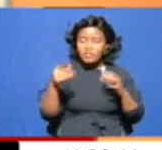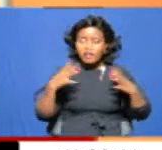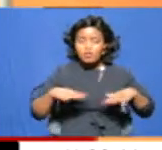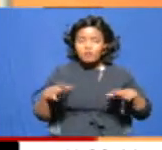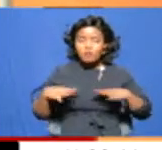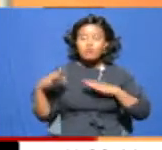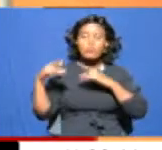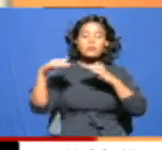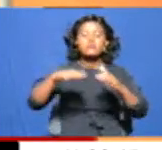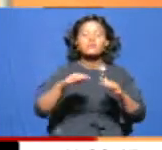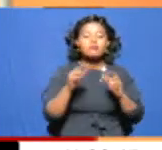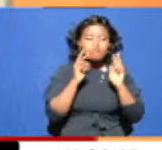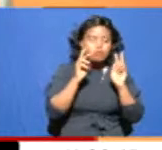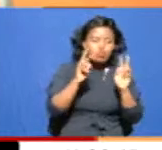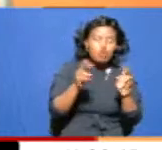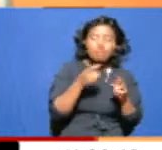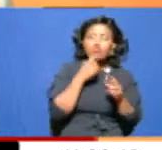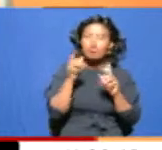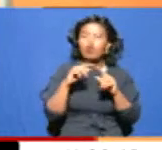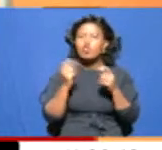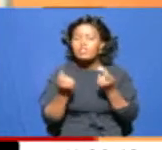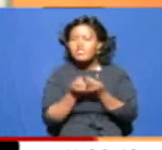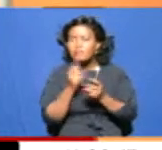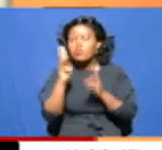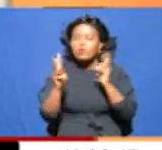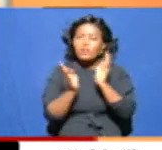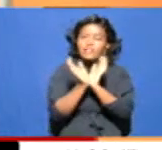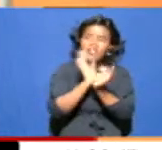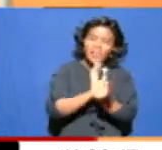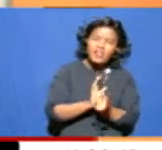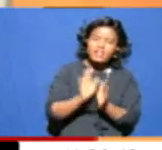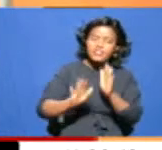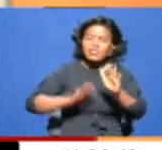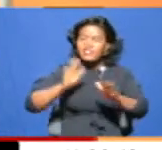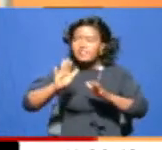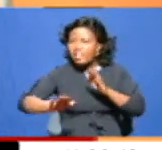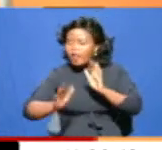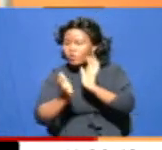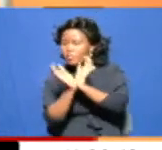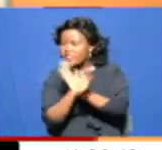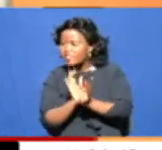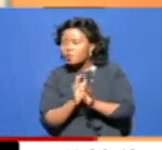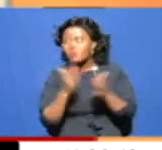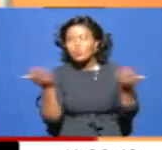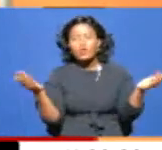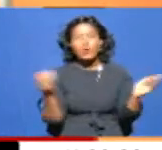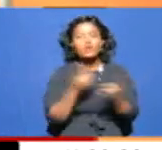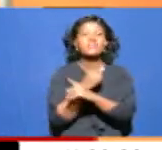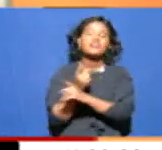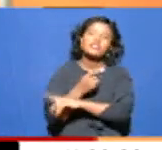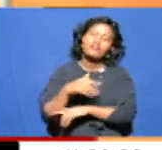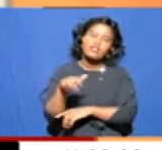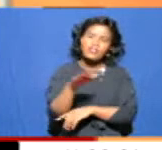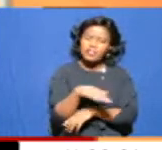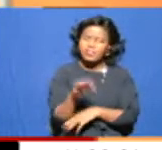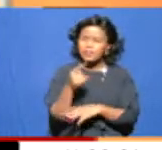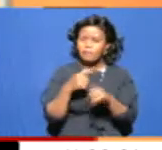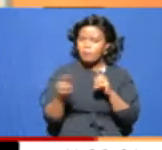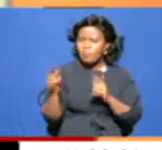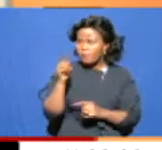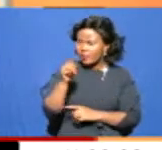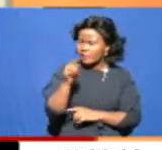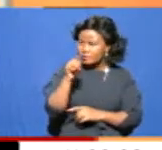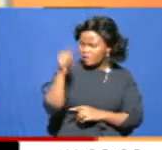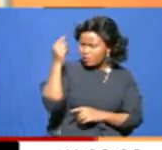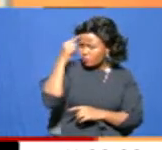at Kasarani or Nyayo or even Toyoyo or Ruaraka where Tusker plays. But then again, do you think we are